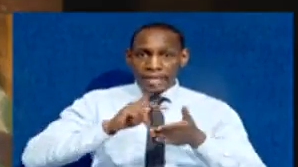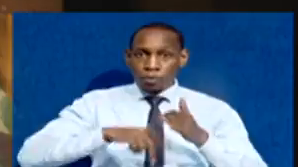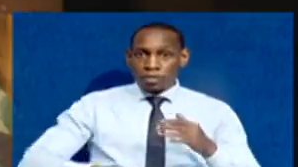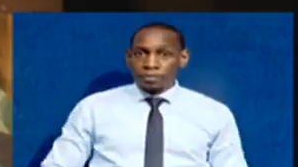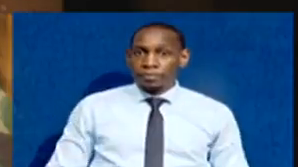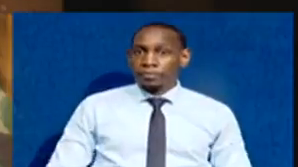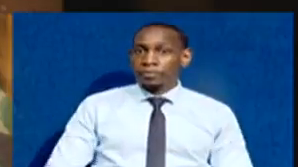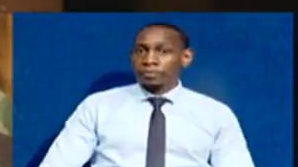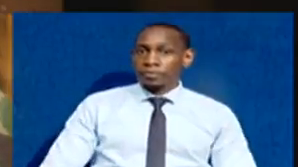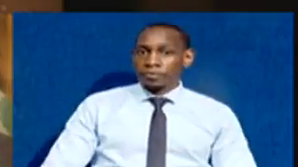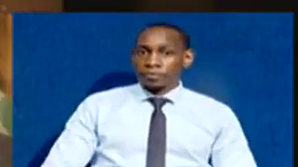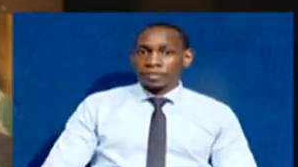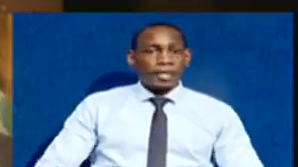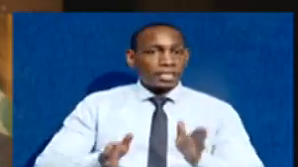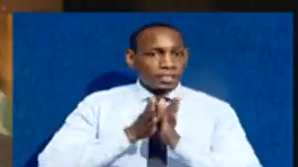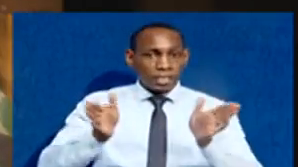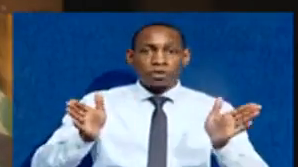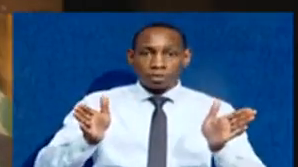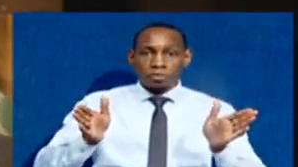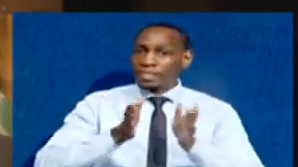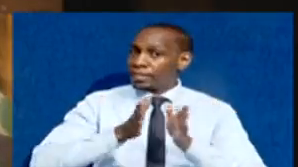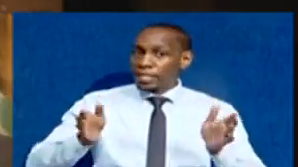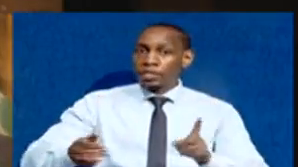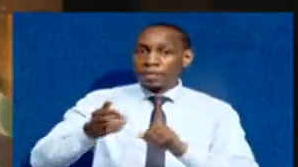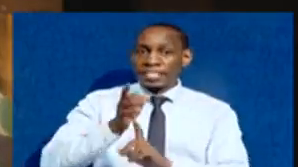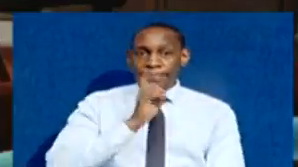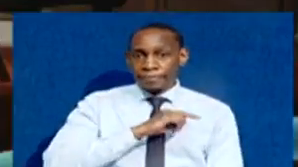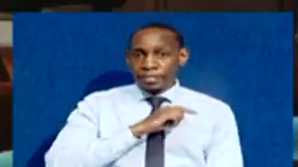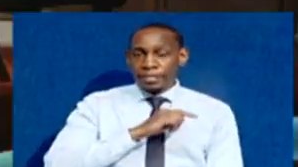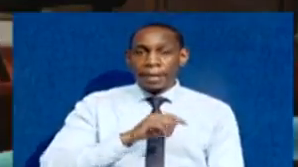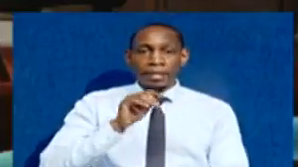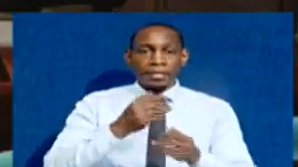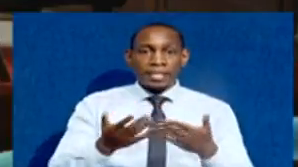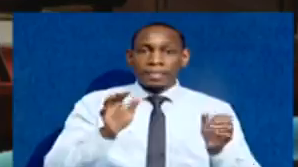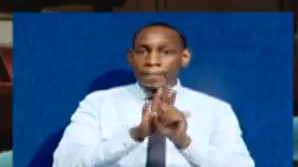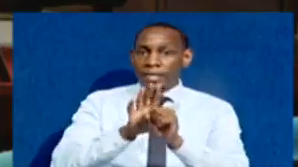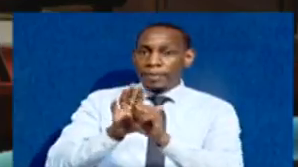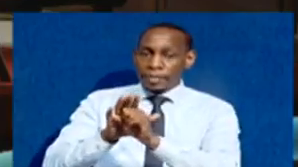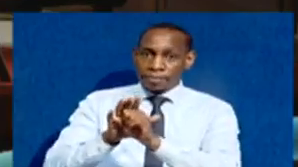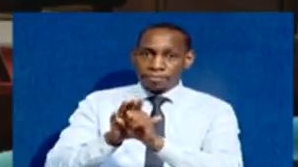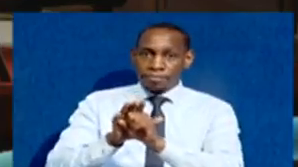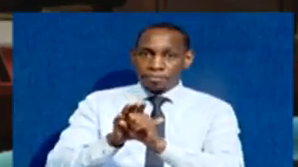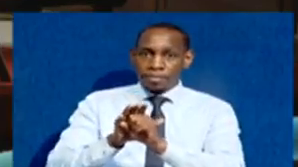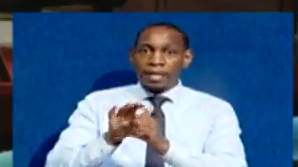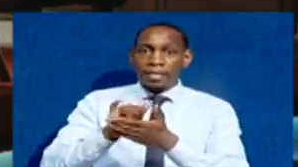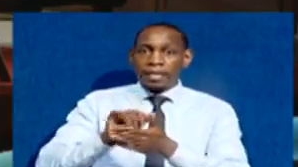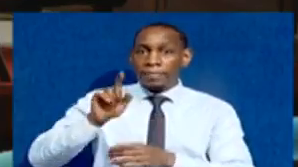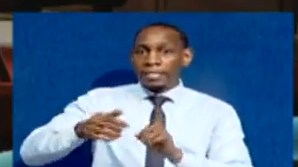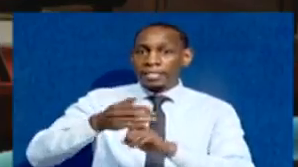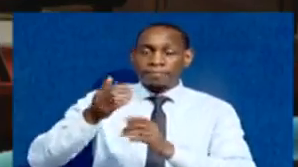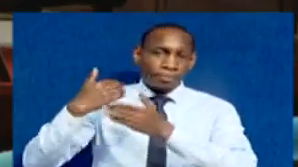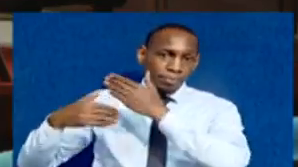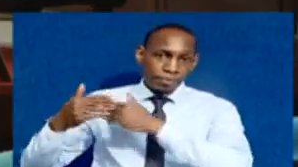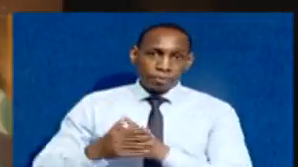therefore, from the overall, we have achieved drastic milestones that was supposed to be